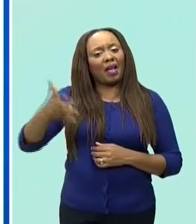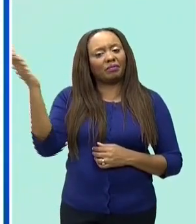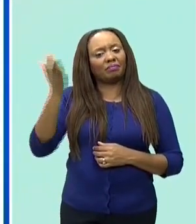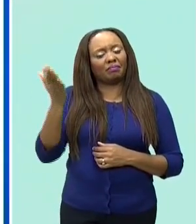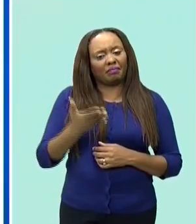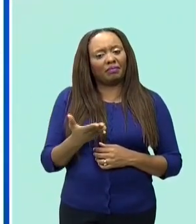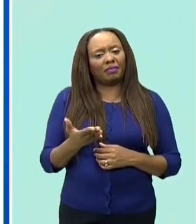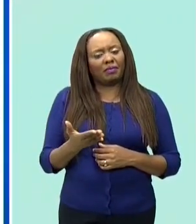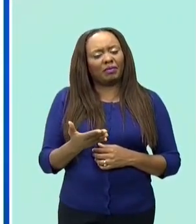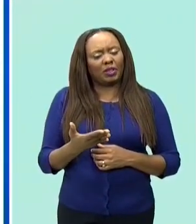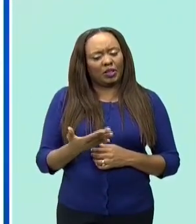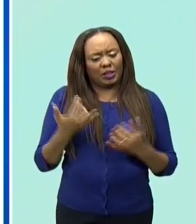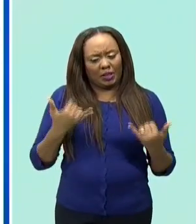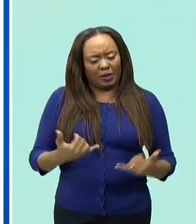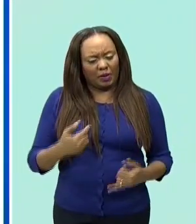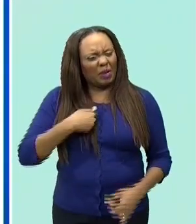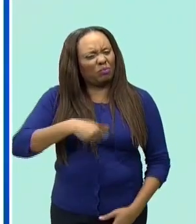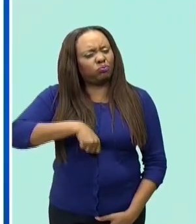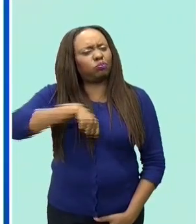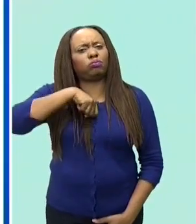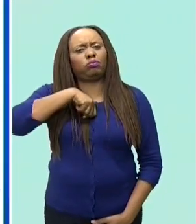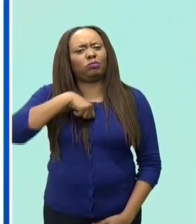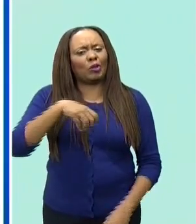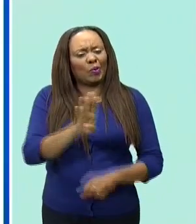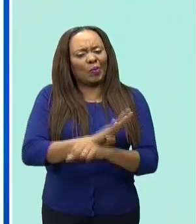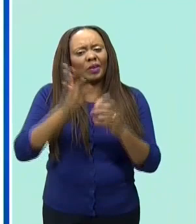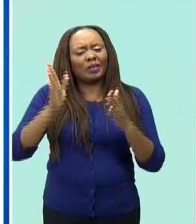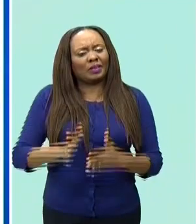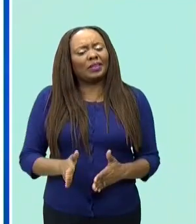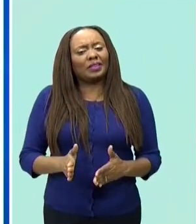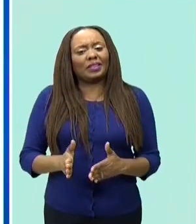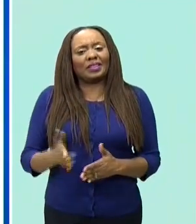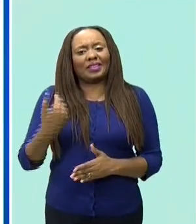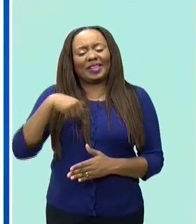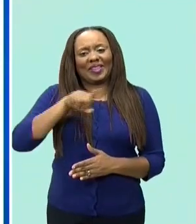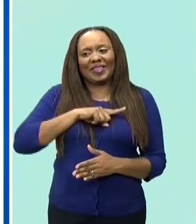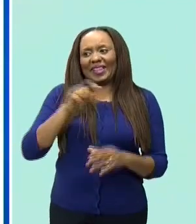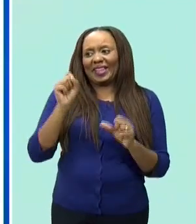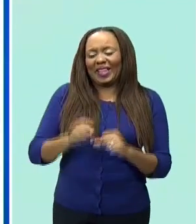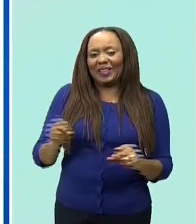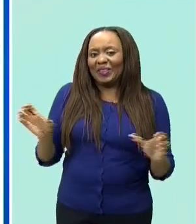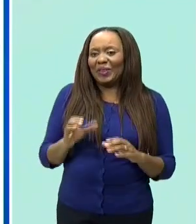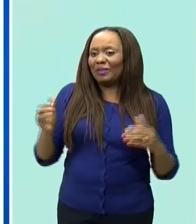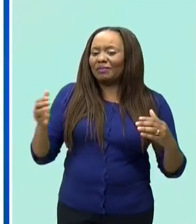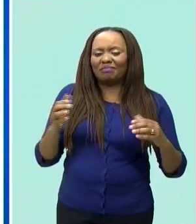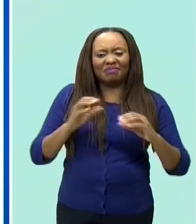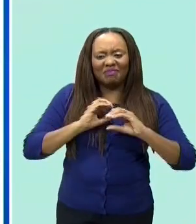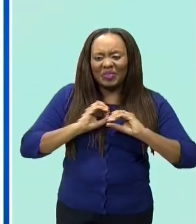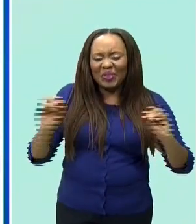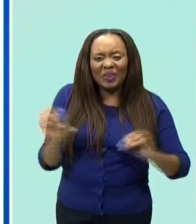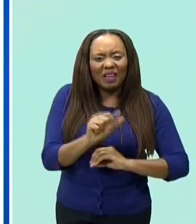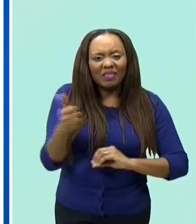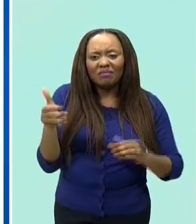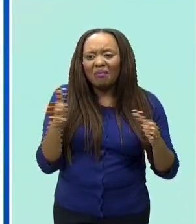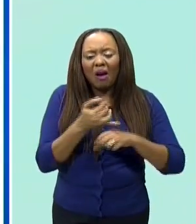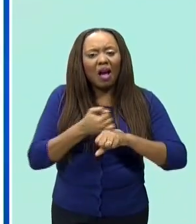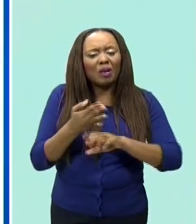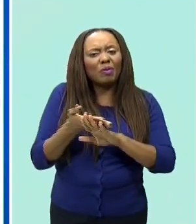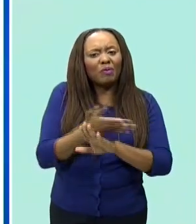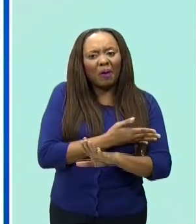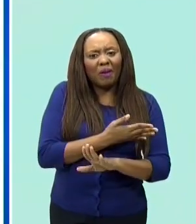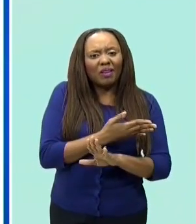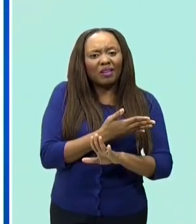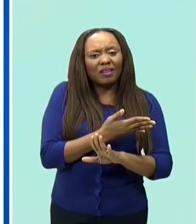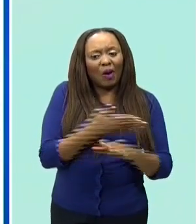as ambassador, but as a Barbadian, that we've been able to effectively do what no small state has been able to do with regards to the hosting